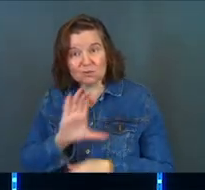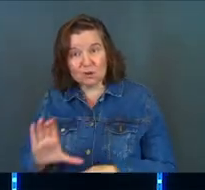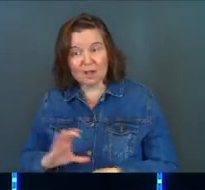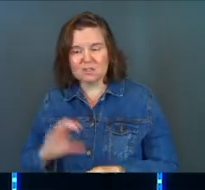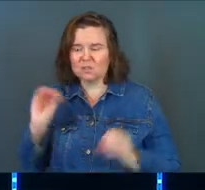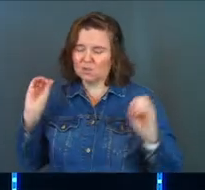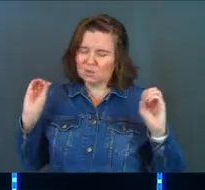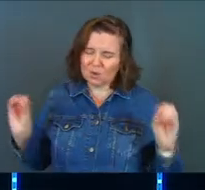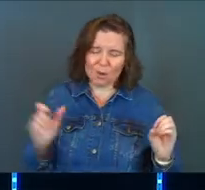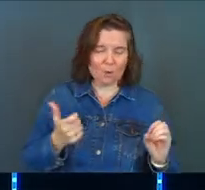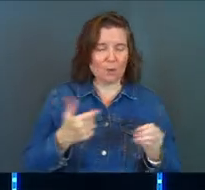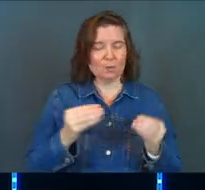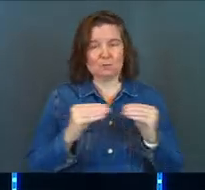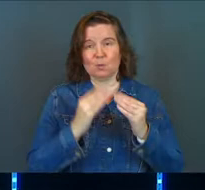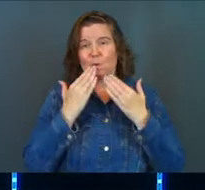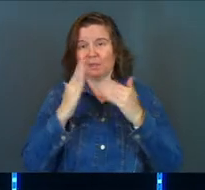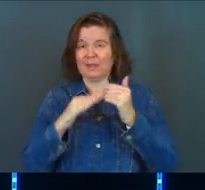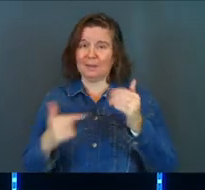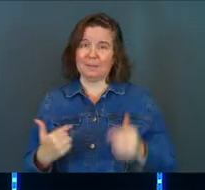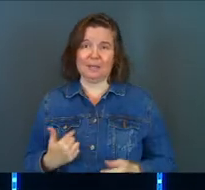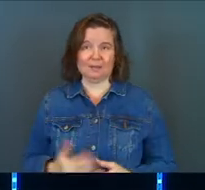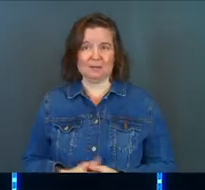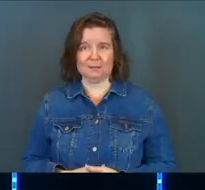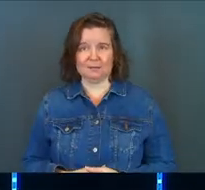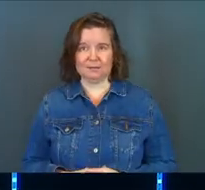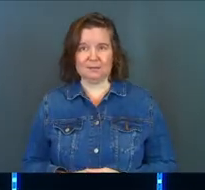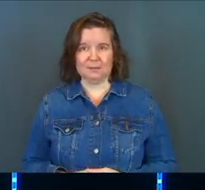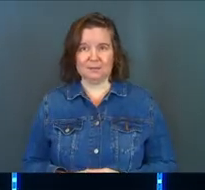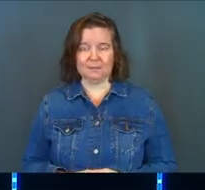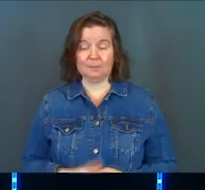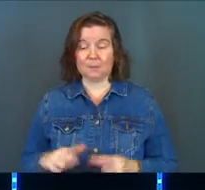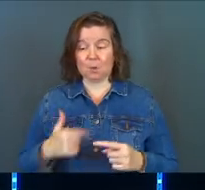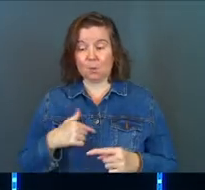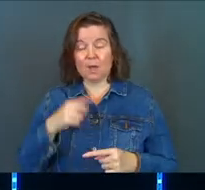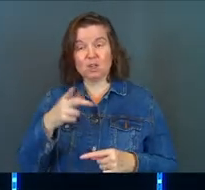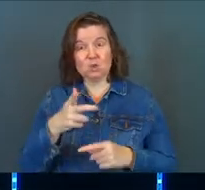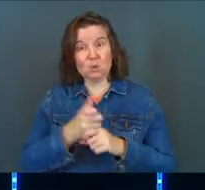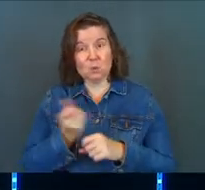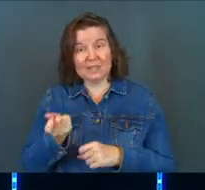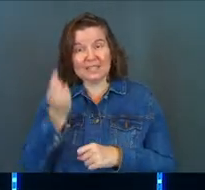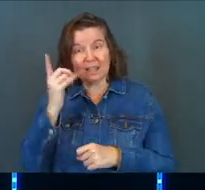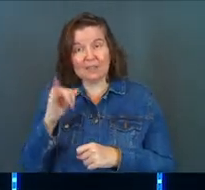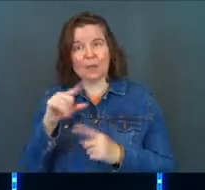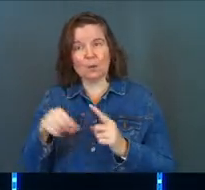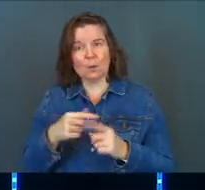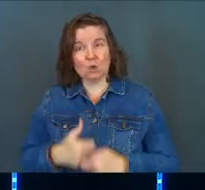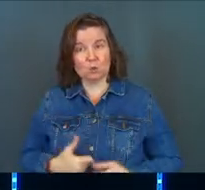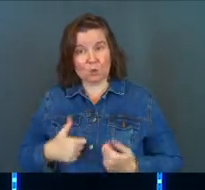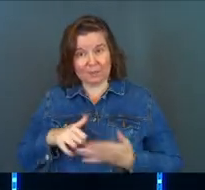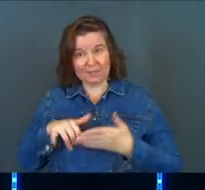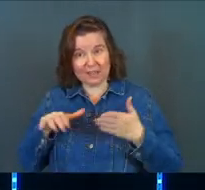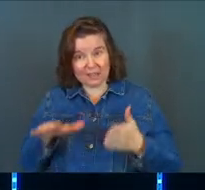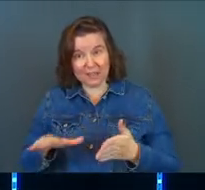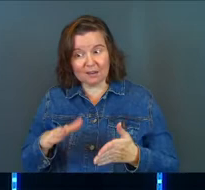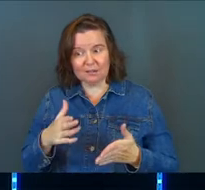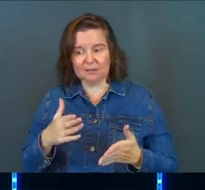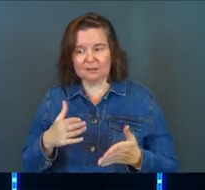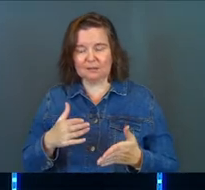Christ, nobody was more thankful than me. And when you get that, and when you live like